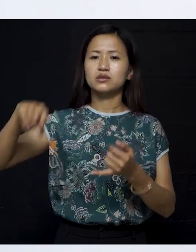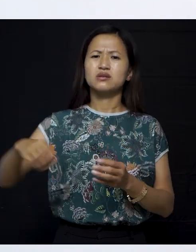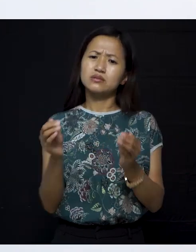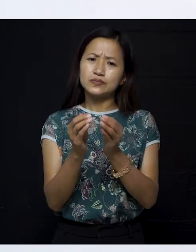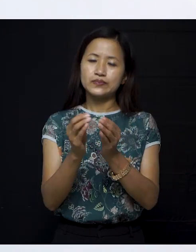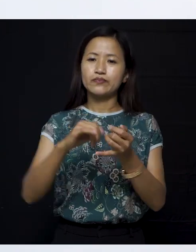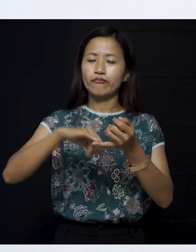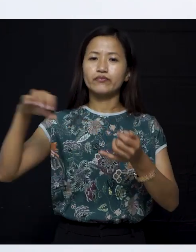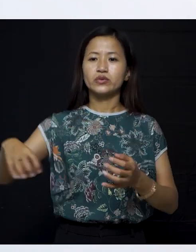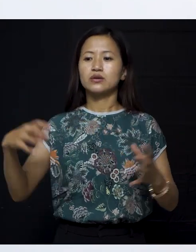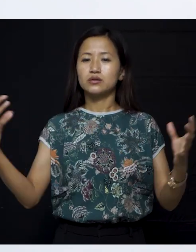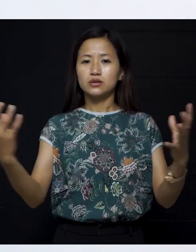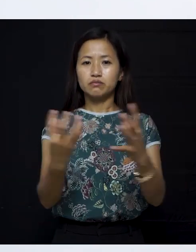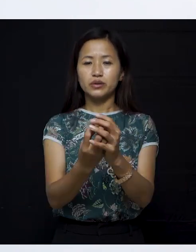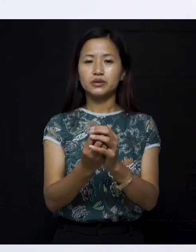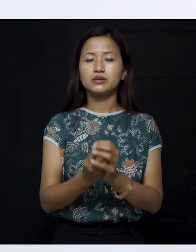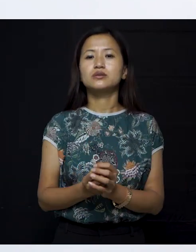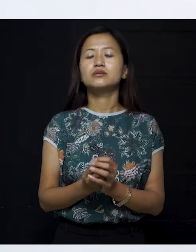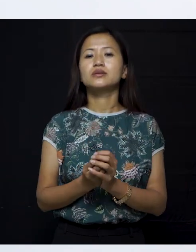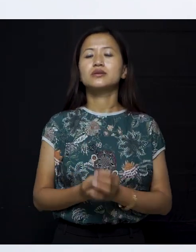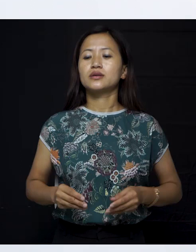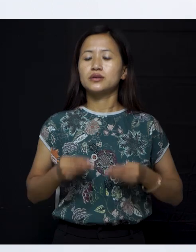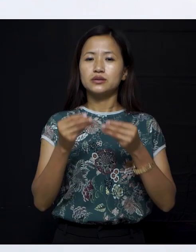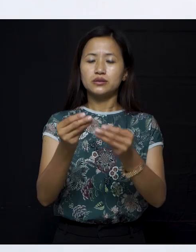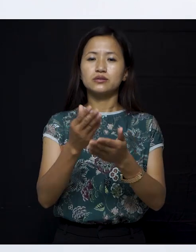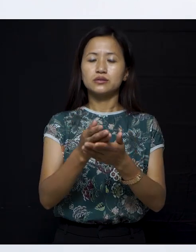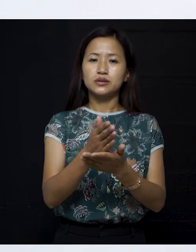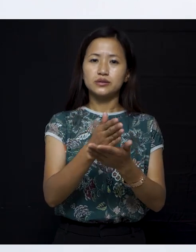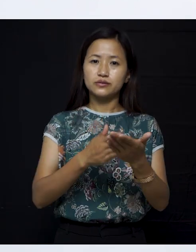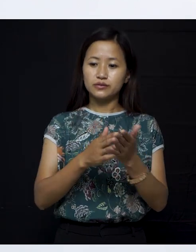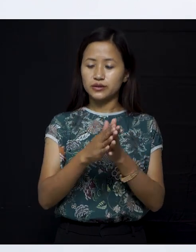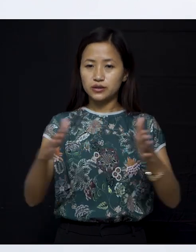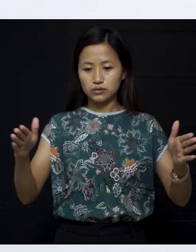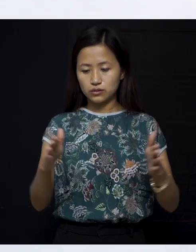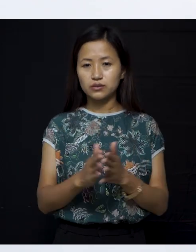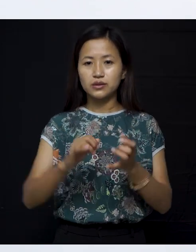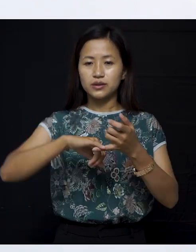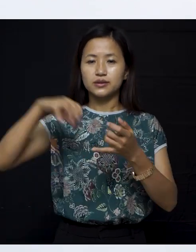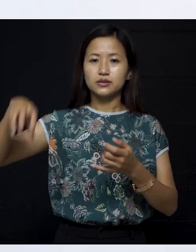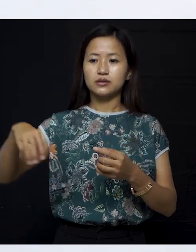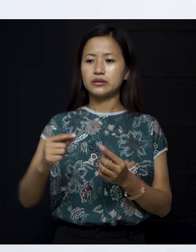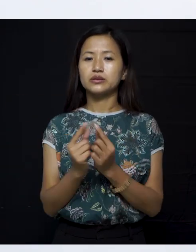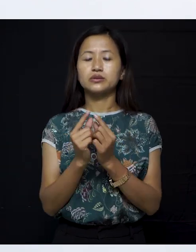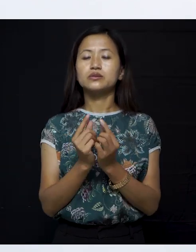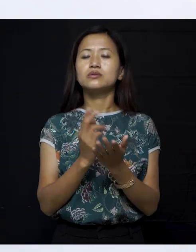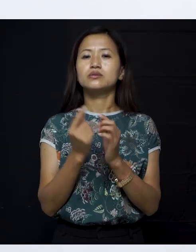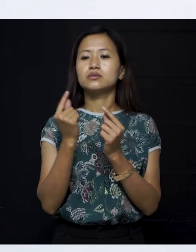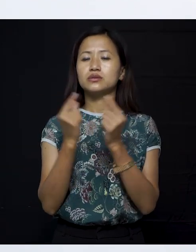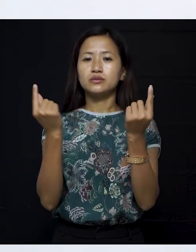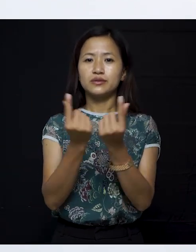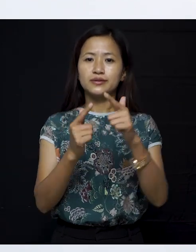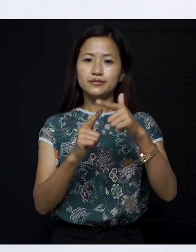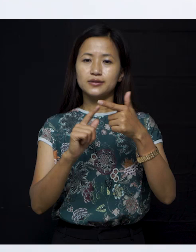they did, they combined it together, and then only they divided it into states and union territories. Now of